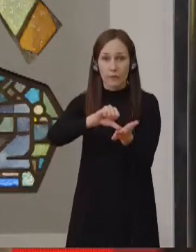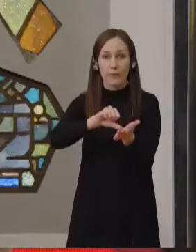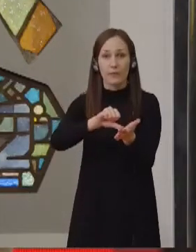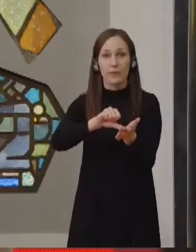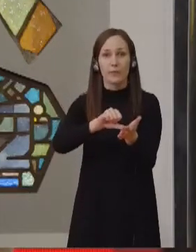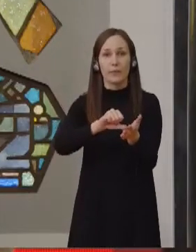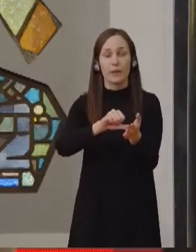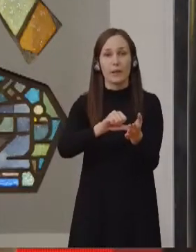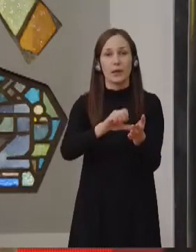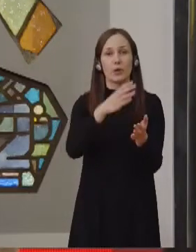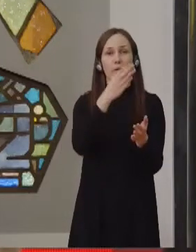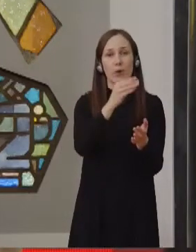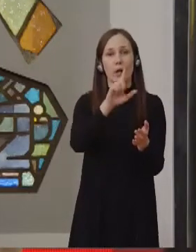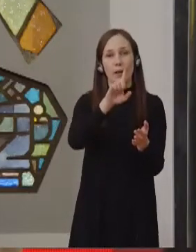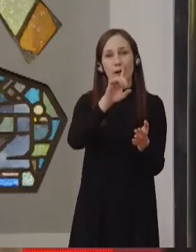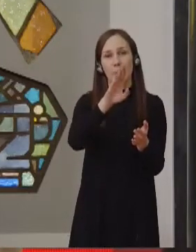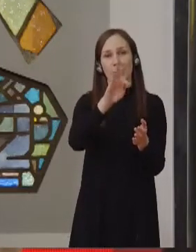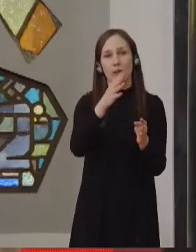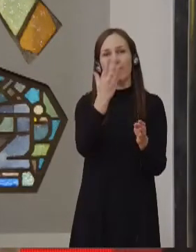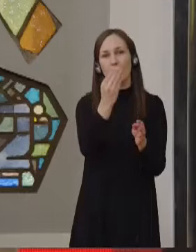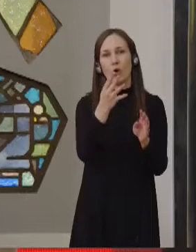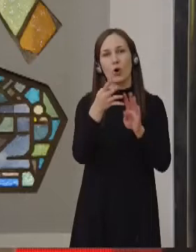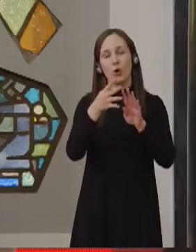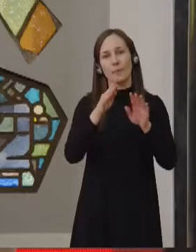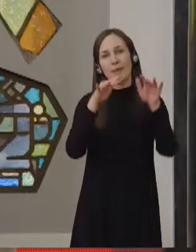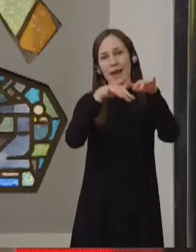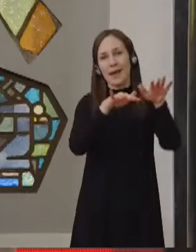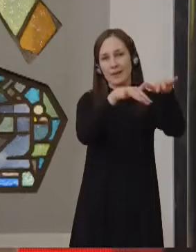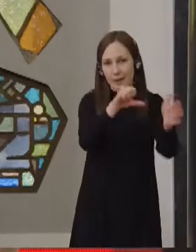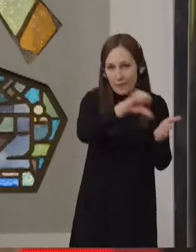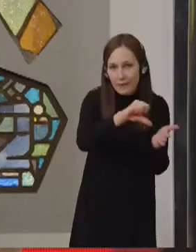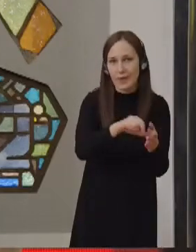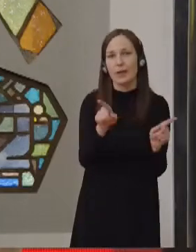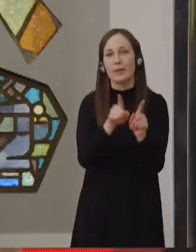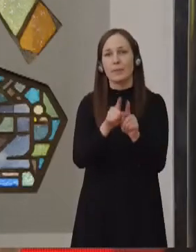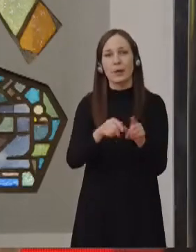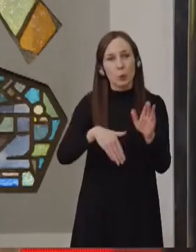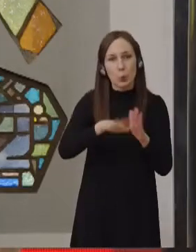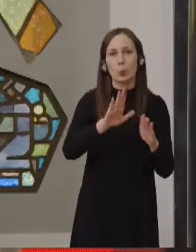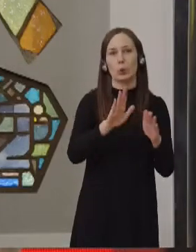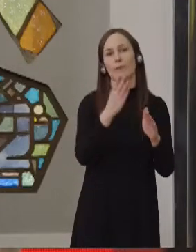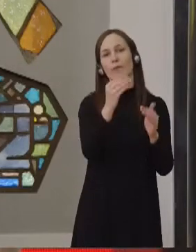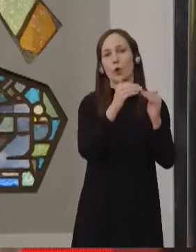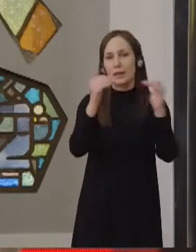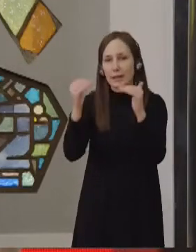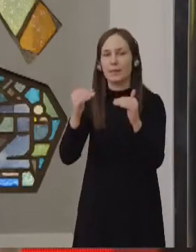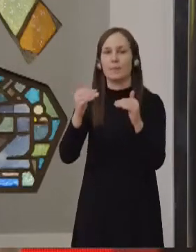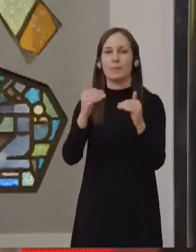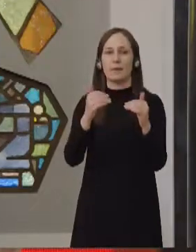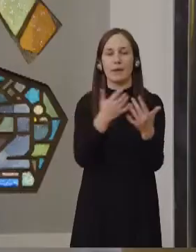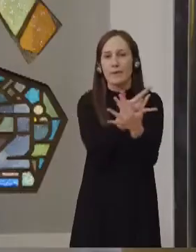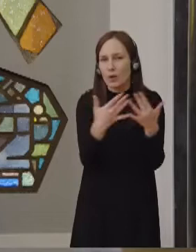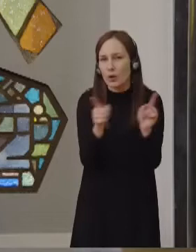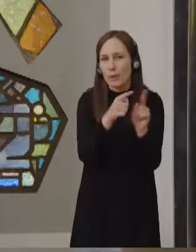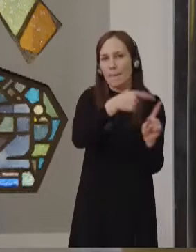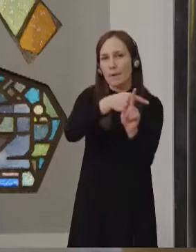of acceptance, diversity, equity, inclusion, and positive change. Why, you